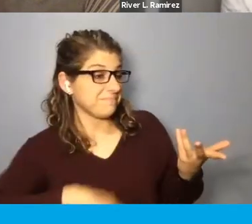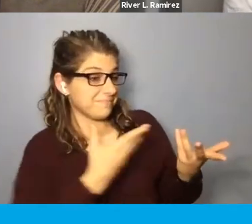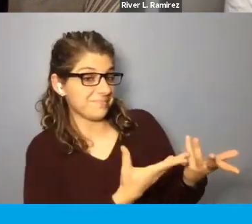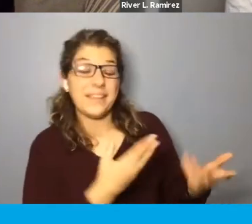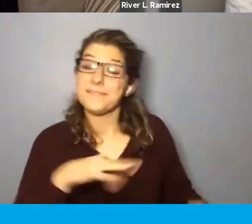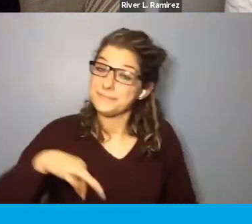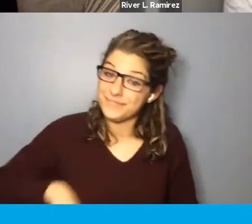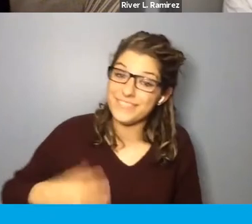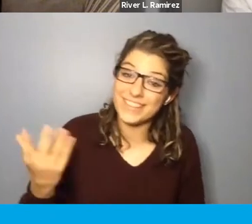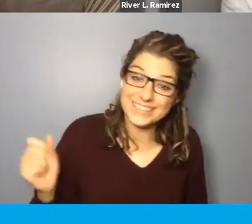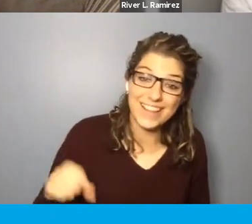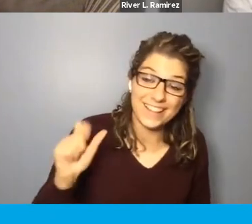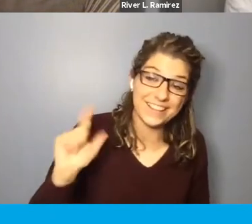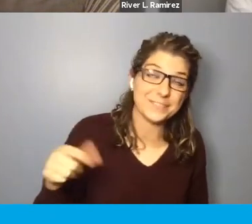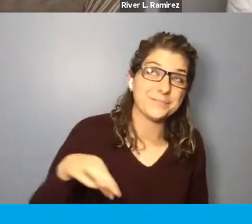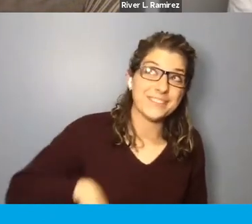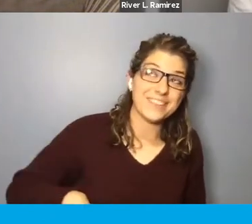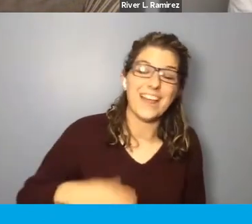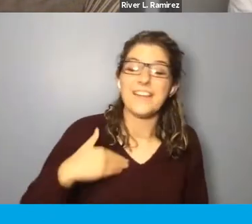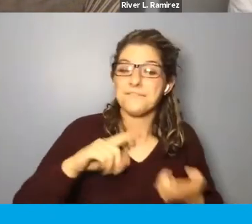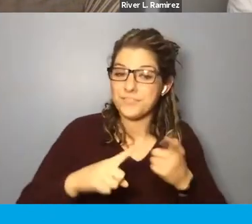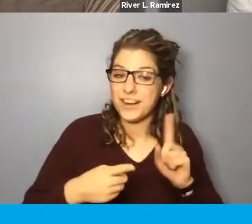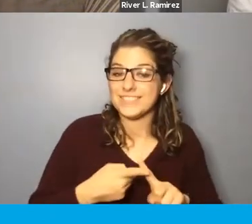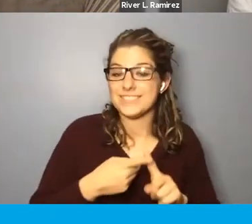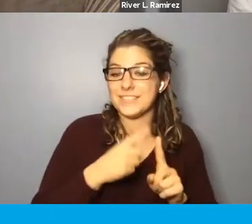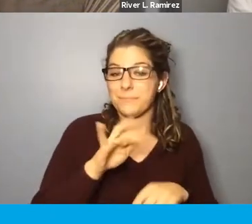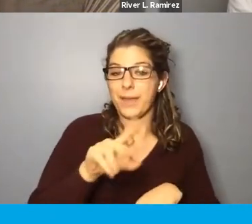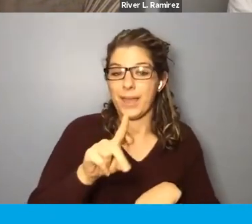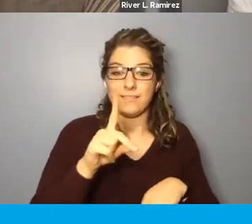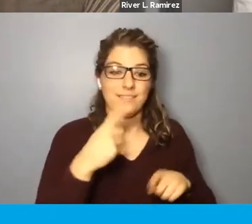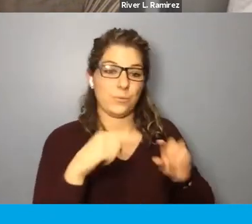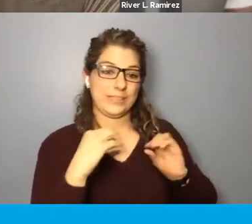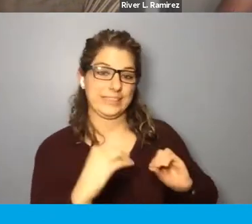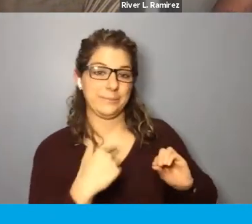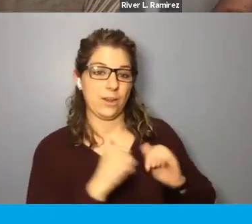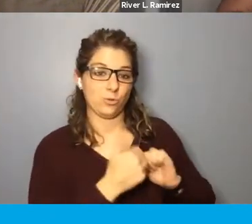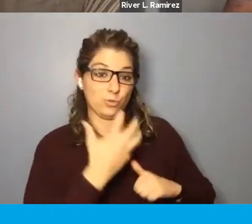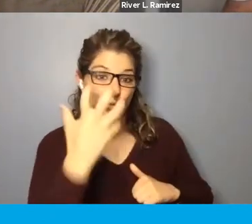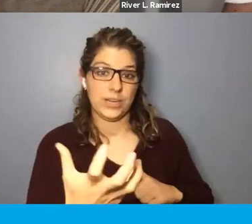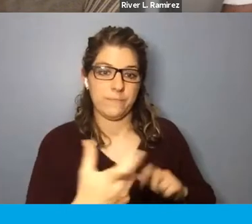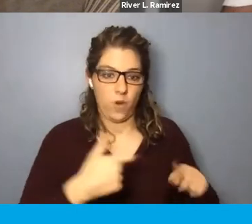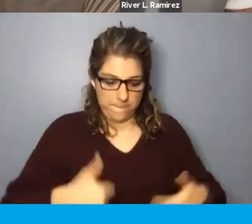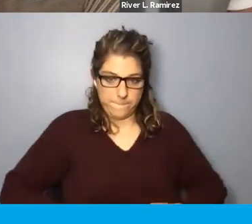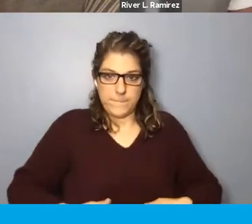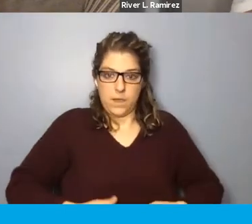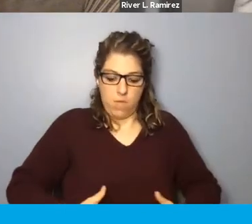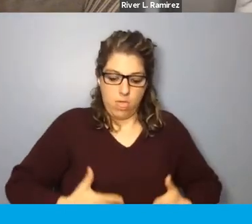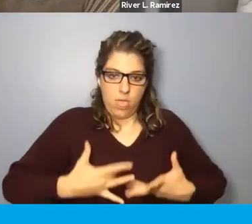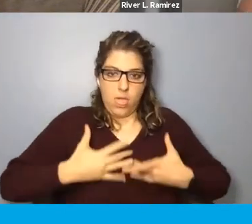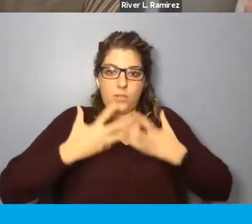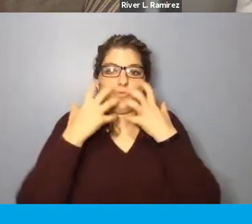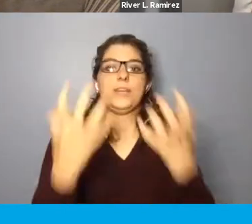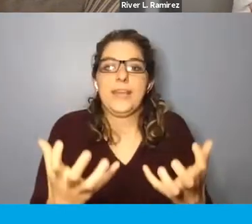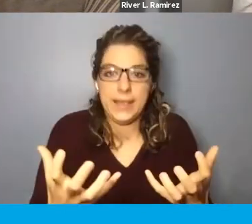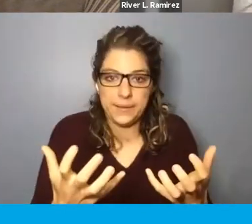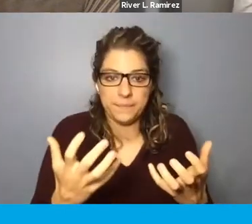off. It paid off. I had friends in hardcore bands who would teach me how to like scream from my diaphragm. Oh my God. Just